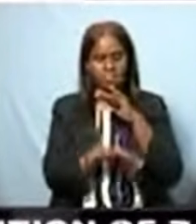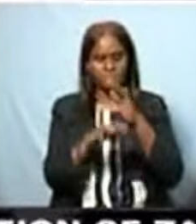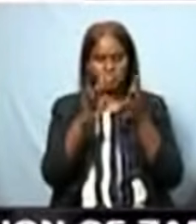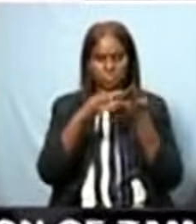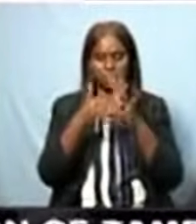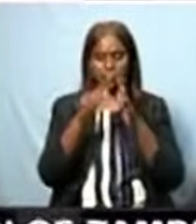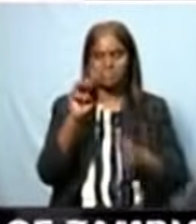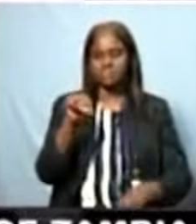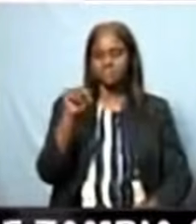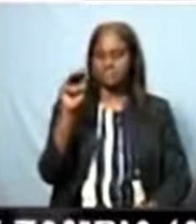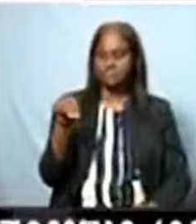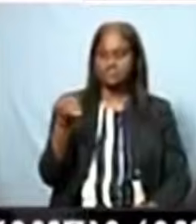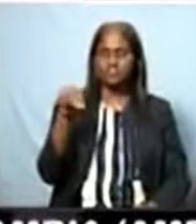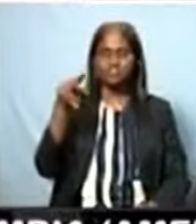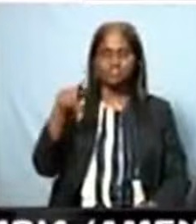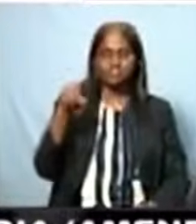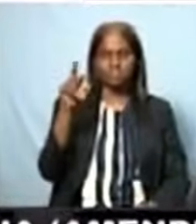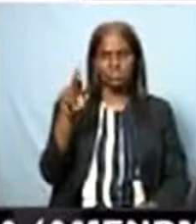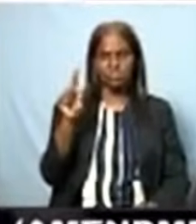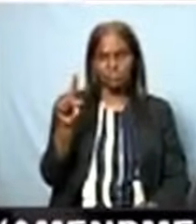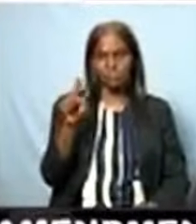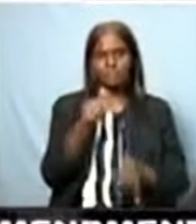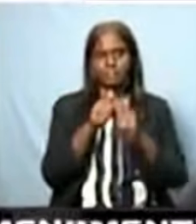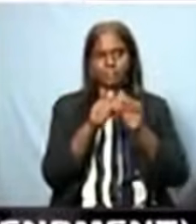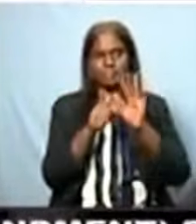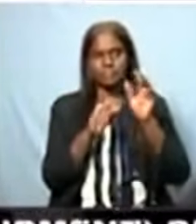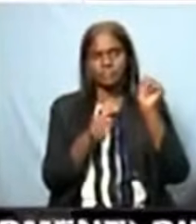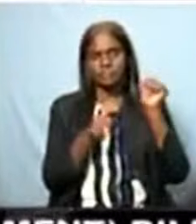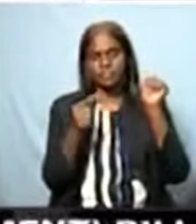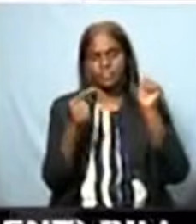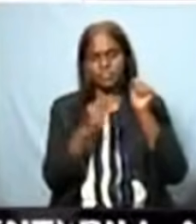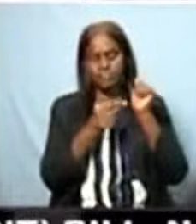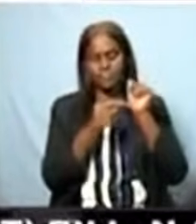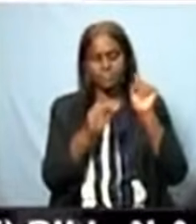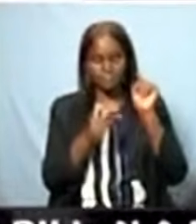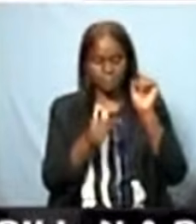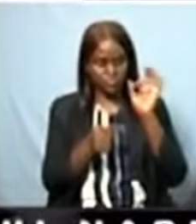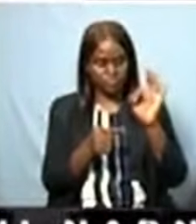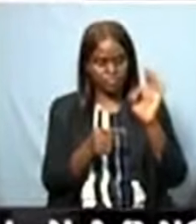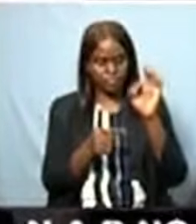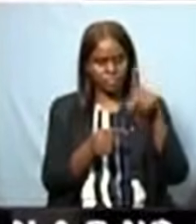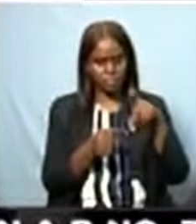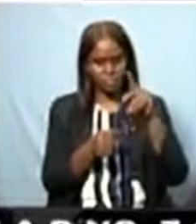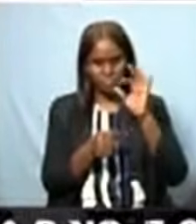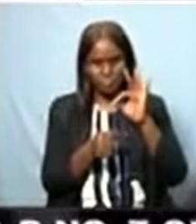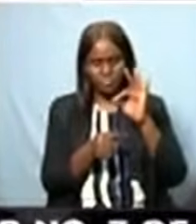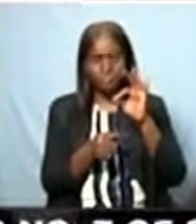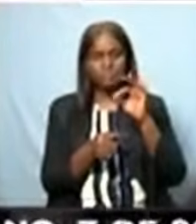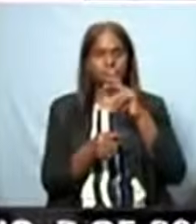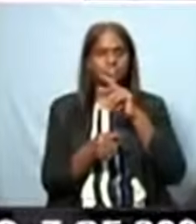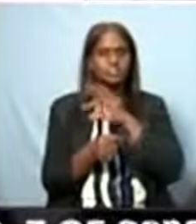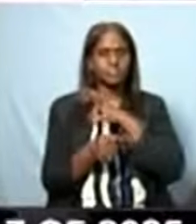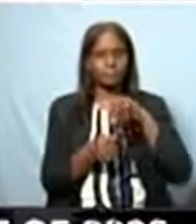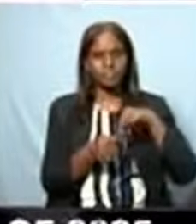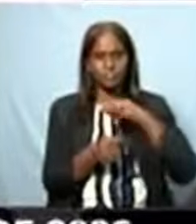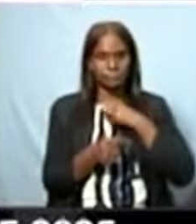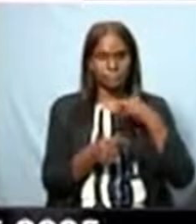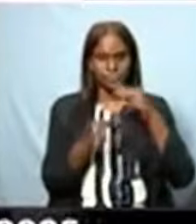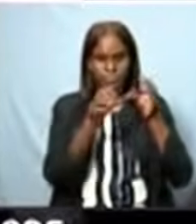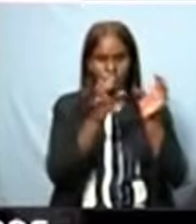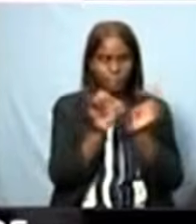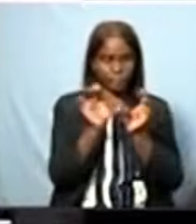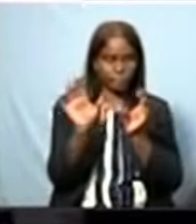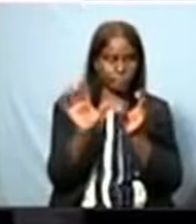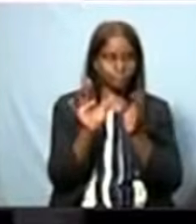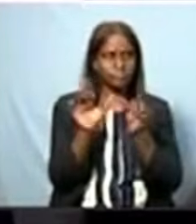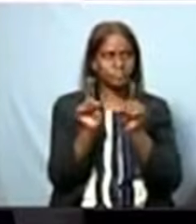member proportional representation electoral system as follows. A, first past the post electoral system for members of parliament contesting for constituency-based